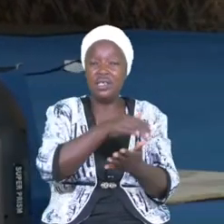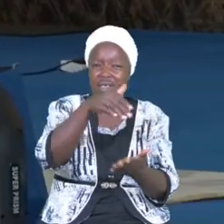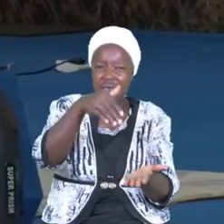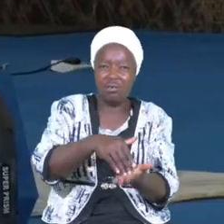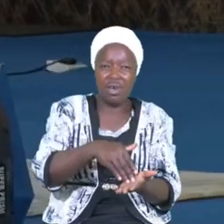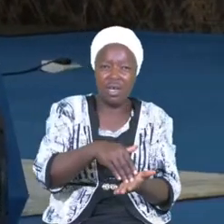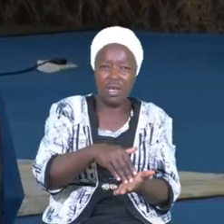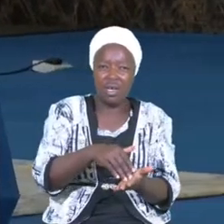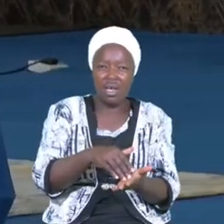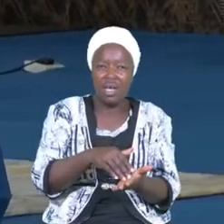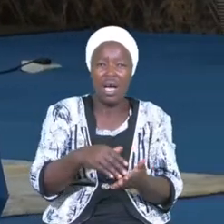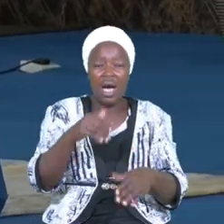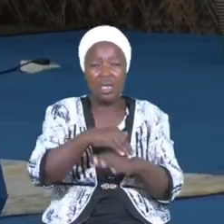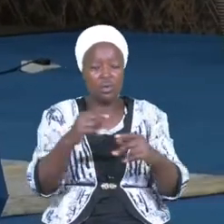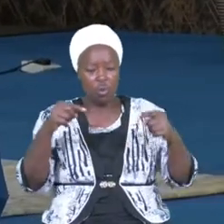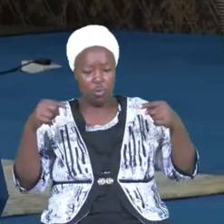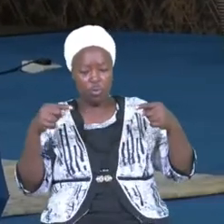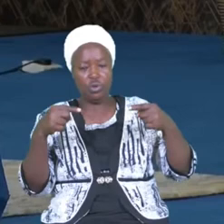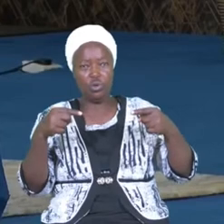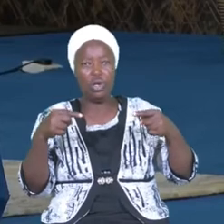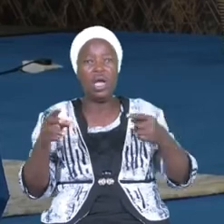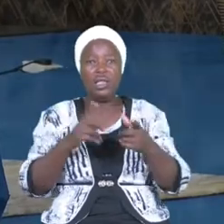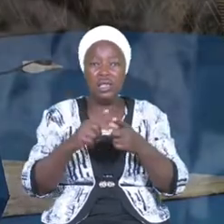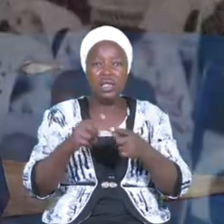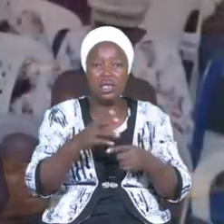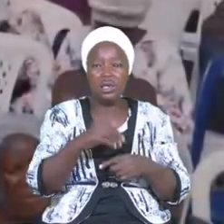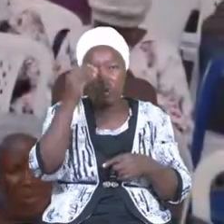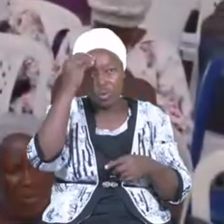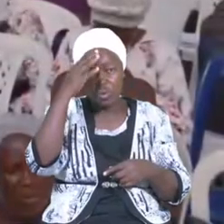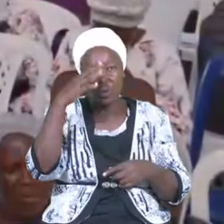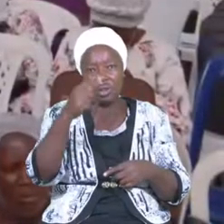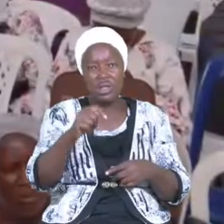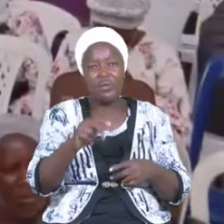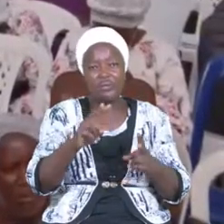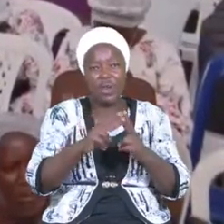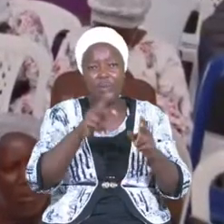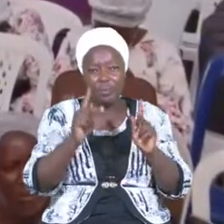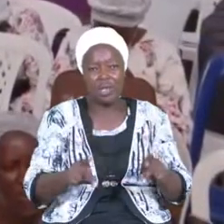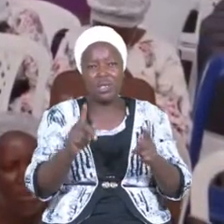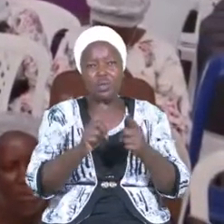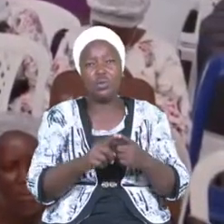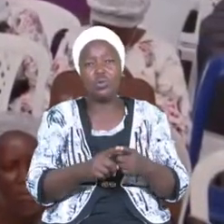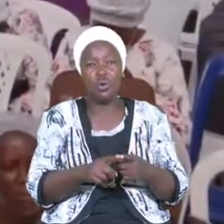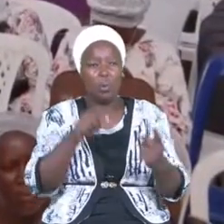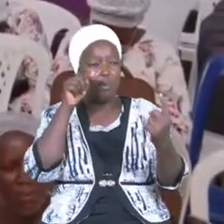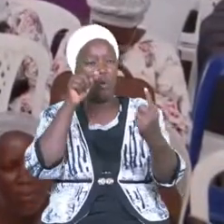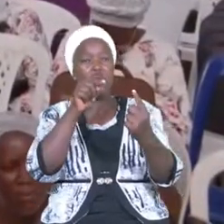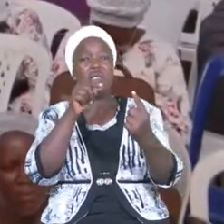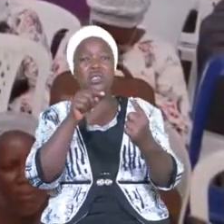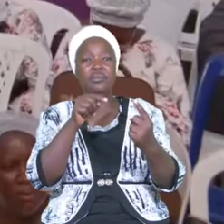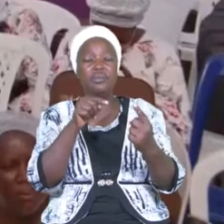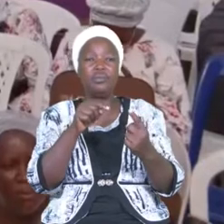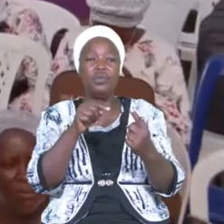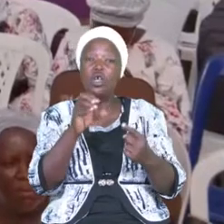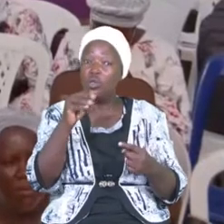the opposition, the opposing team, they know the fellow to target the point so